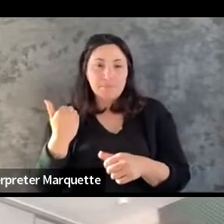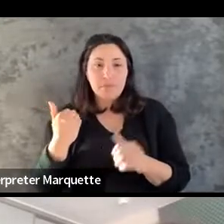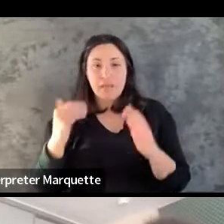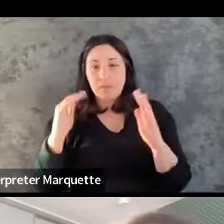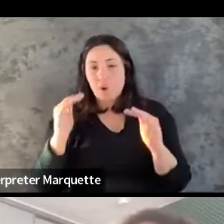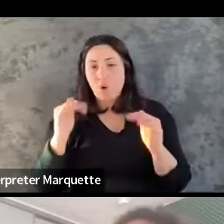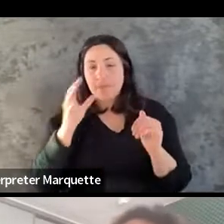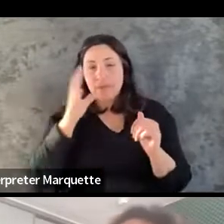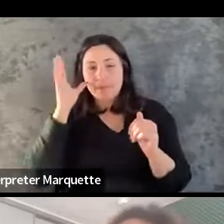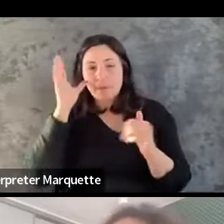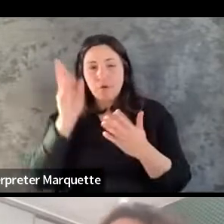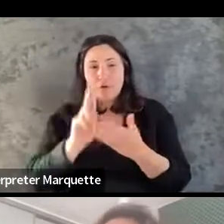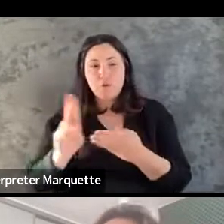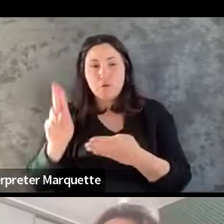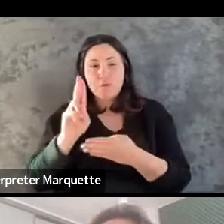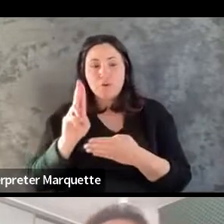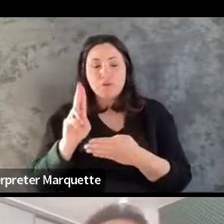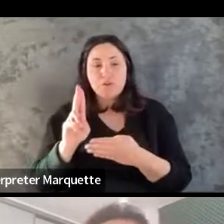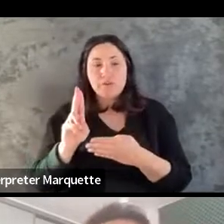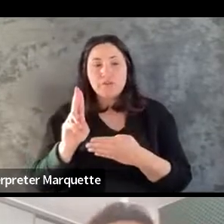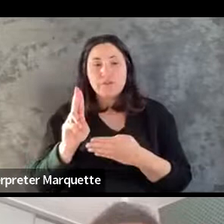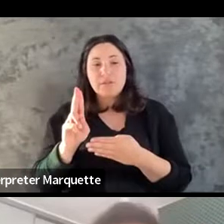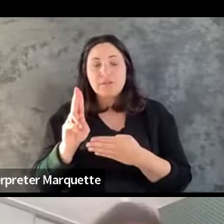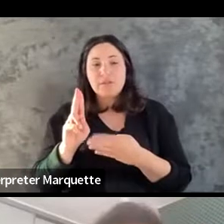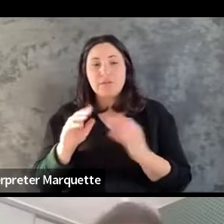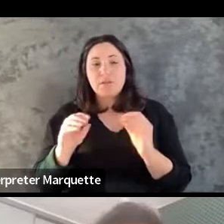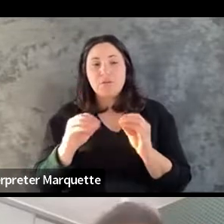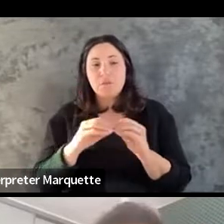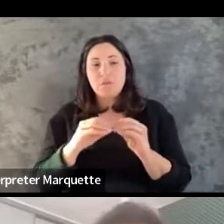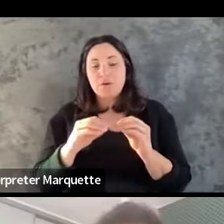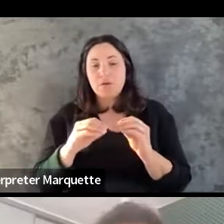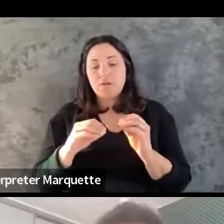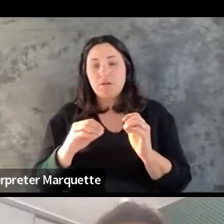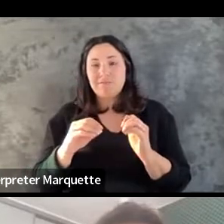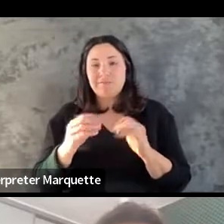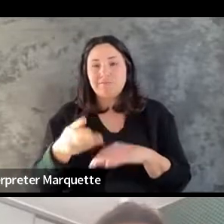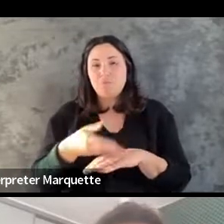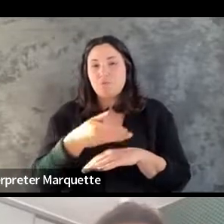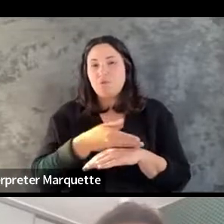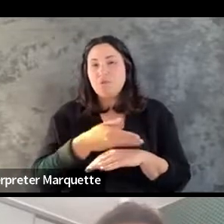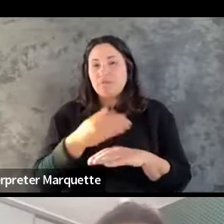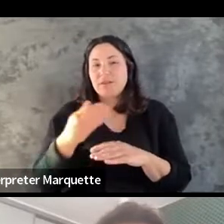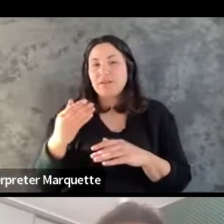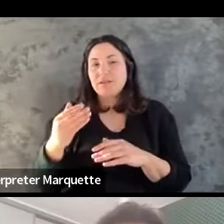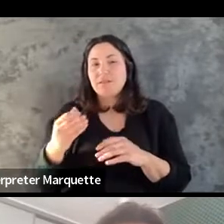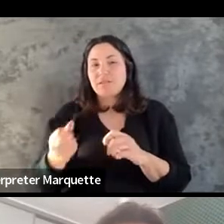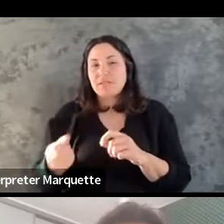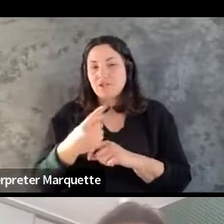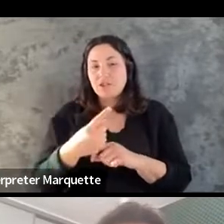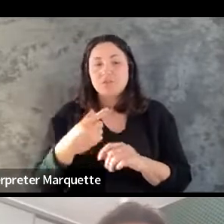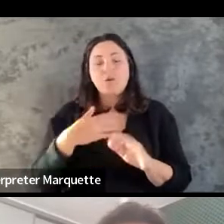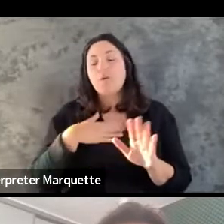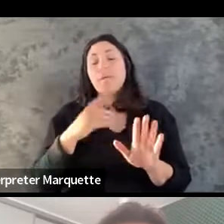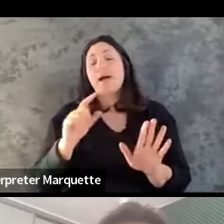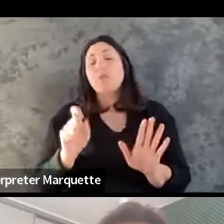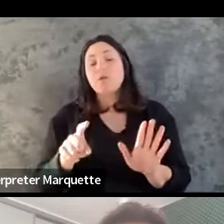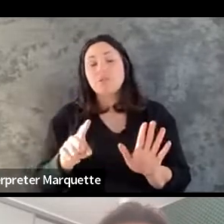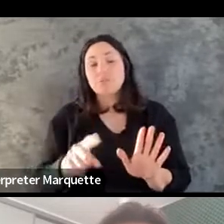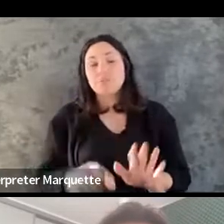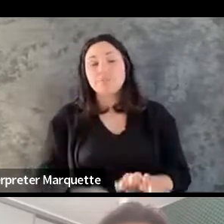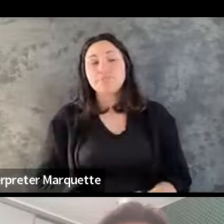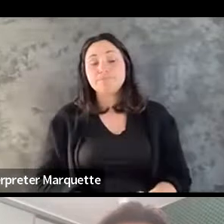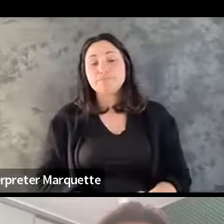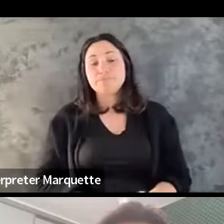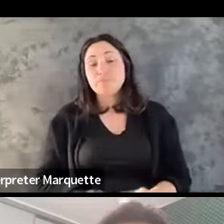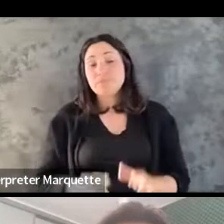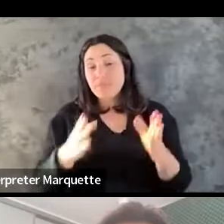parent universities will move towards more meaningful engagement in the next school year. And so my question is, are there